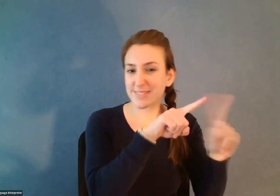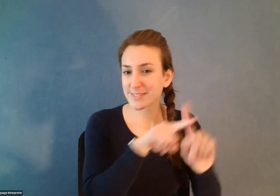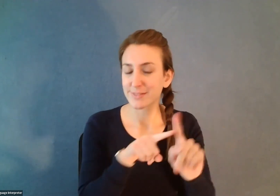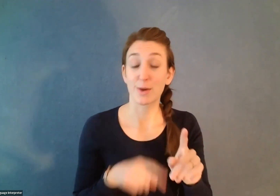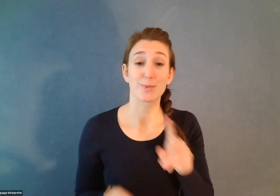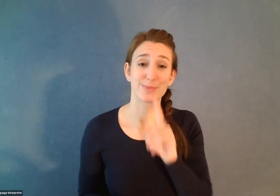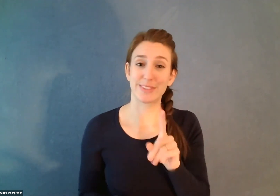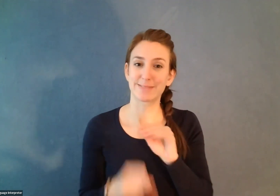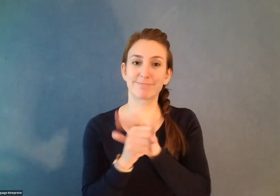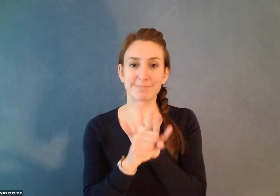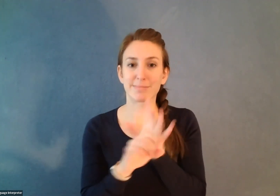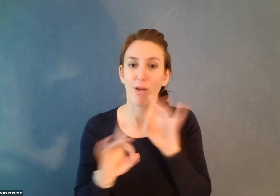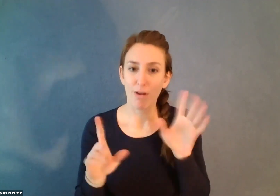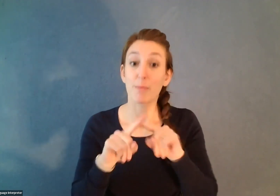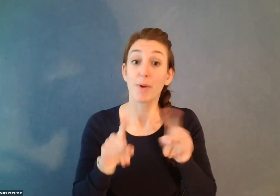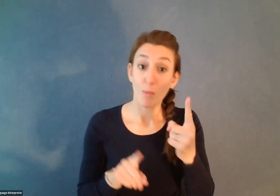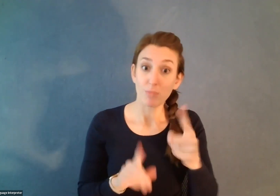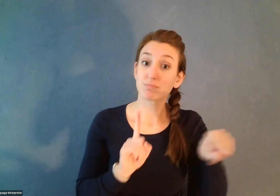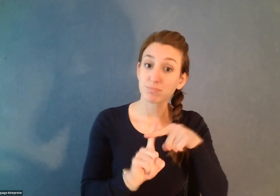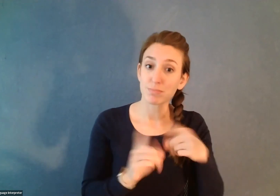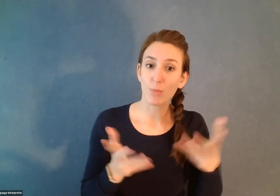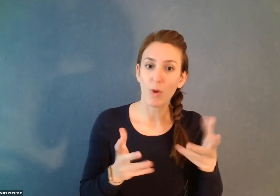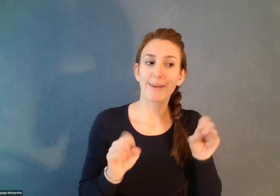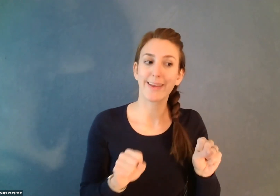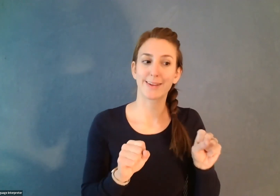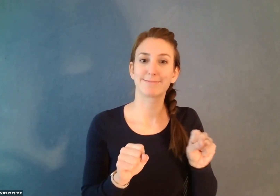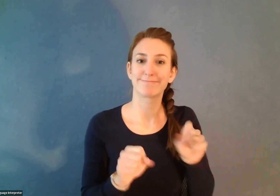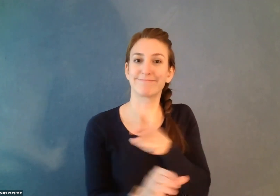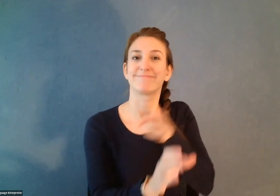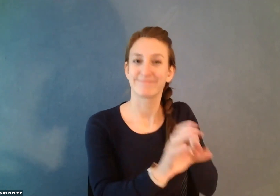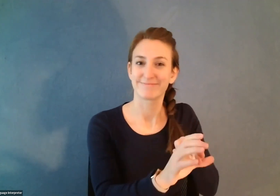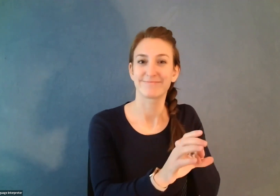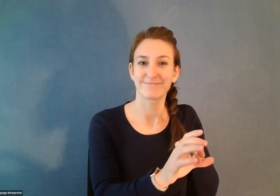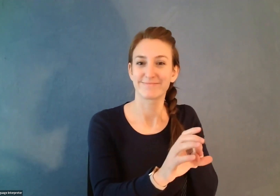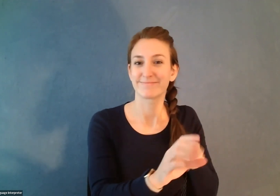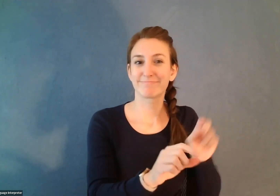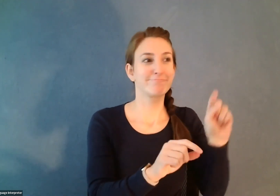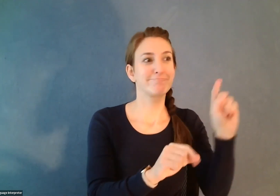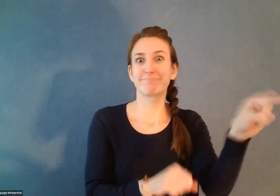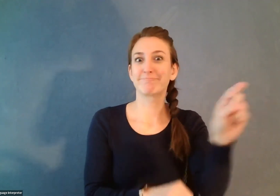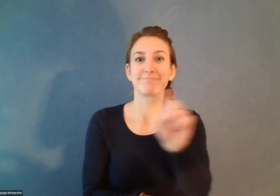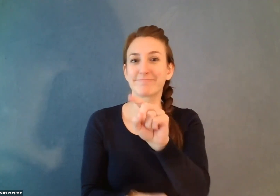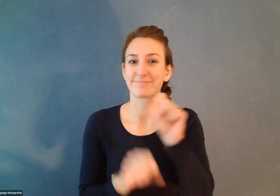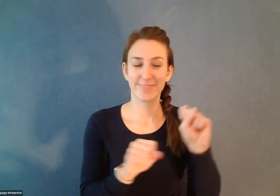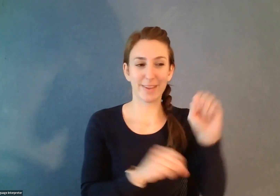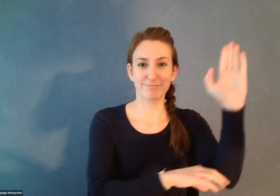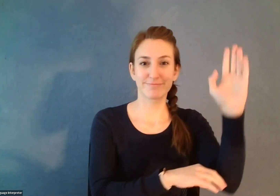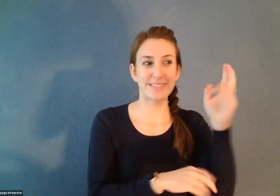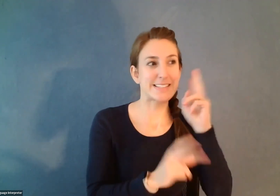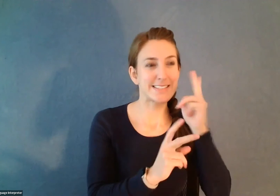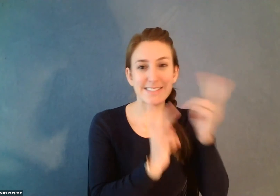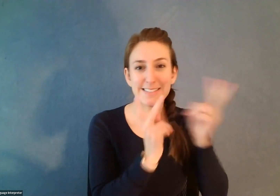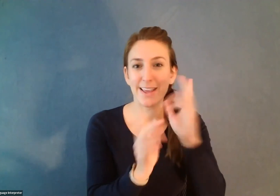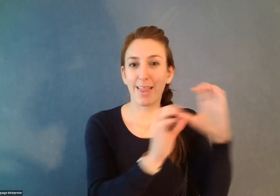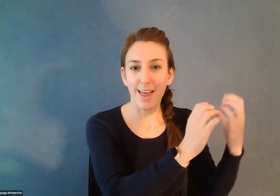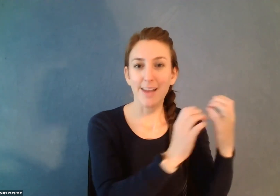in person again. Janelle, how about you? What has been the most positive experience with the